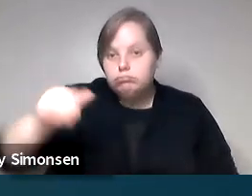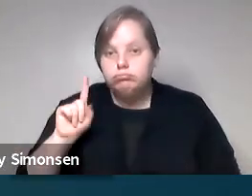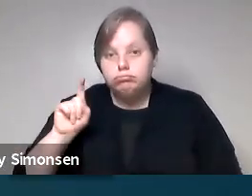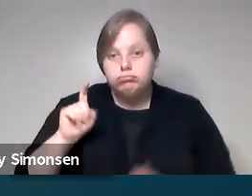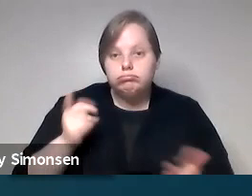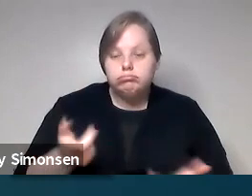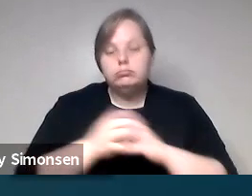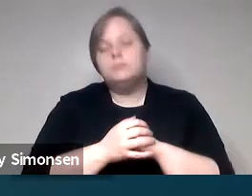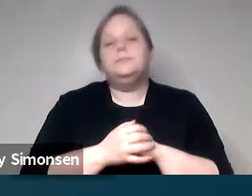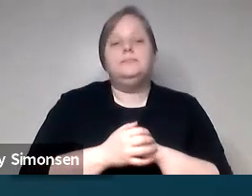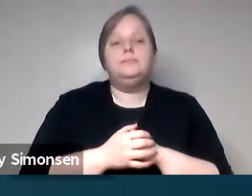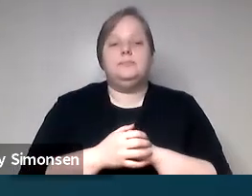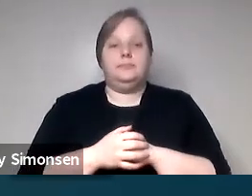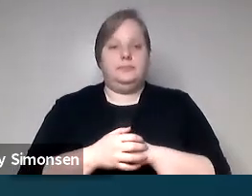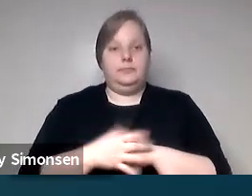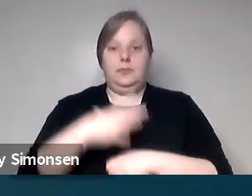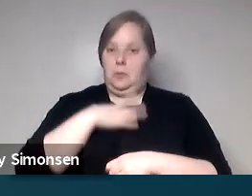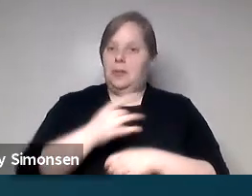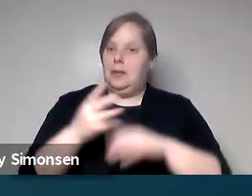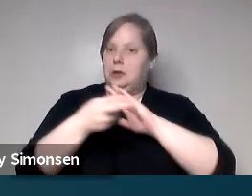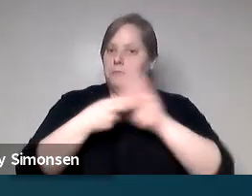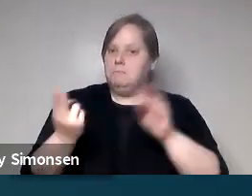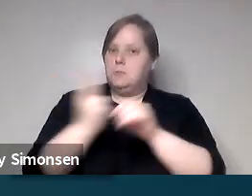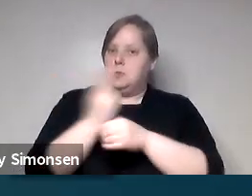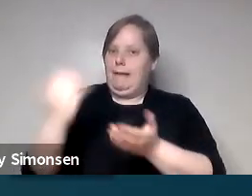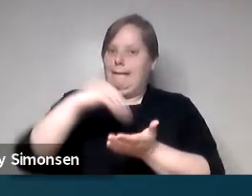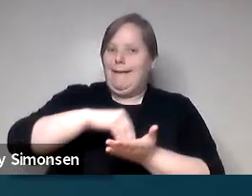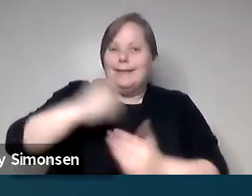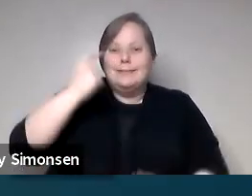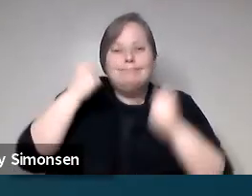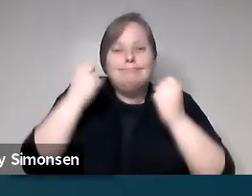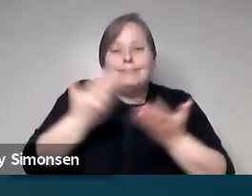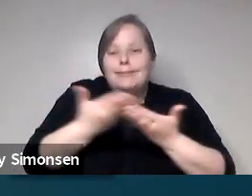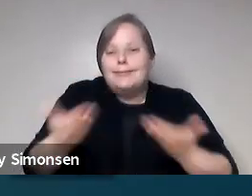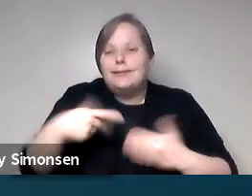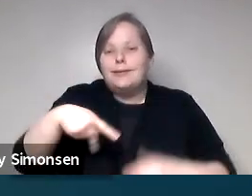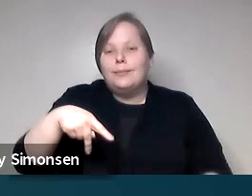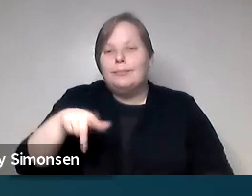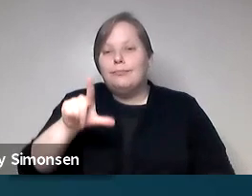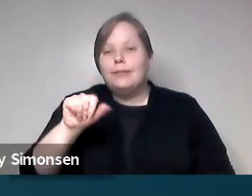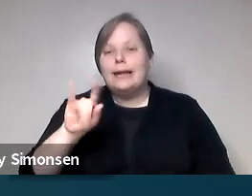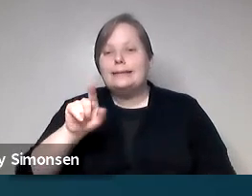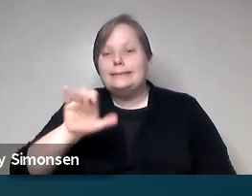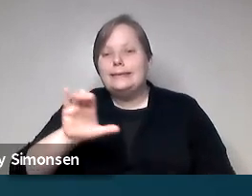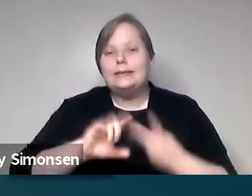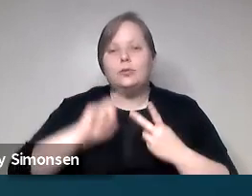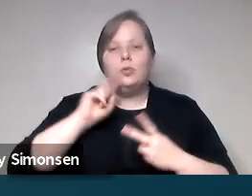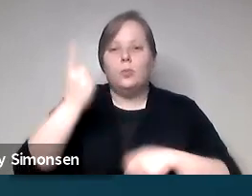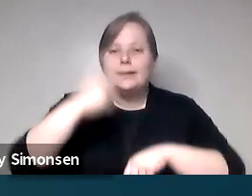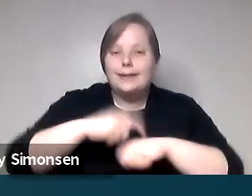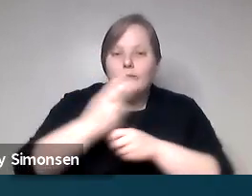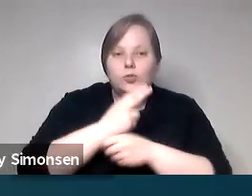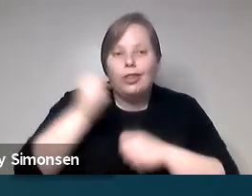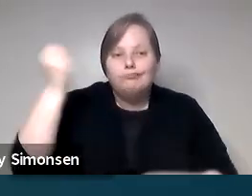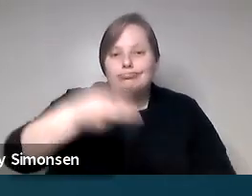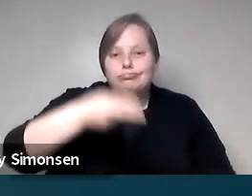We like to reuse things. A lot of products are plastic. A lot of products we have nowadays are throwaway. Can you have a label that